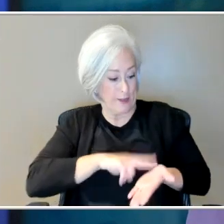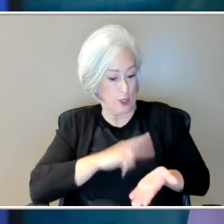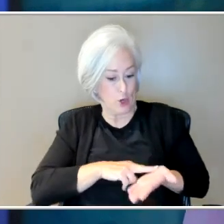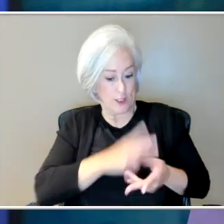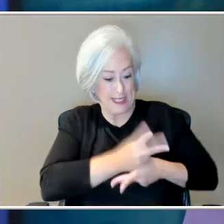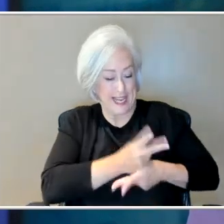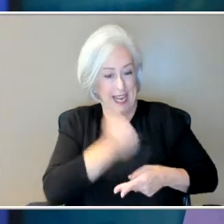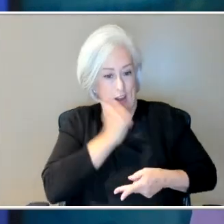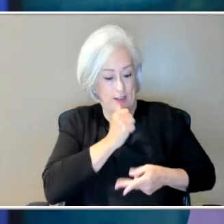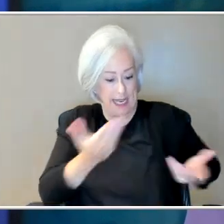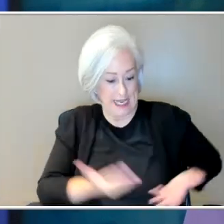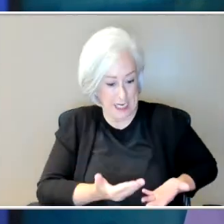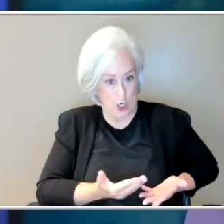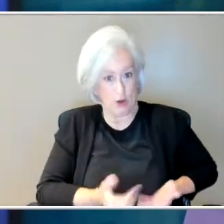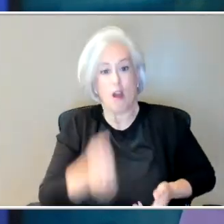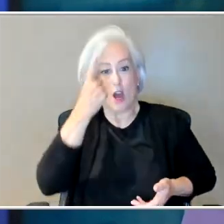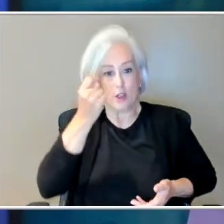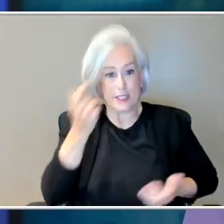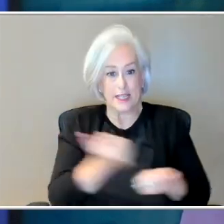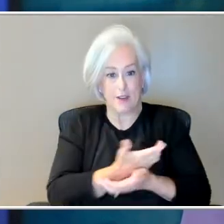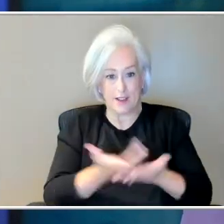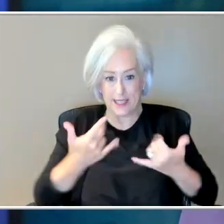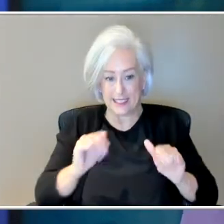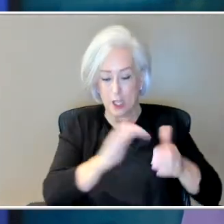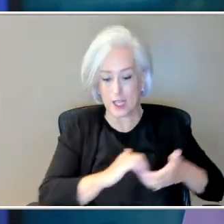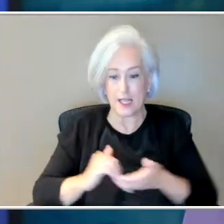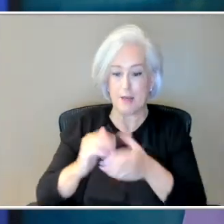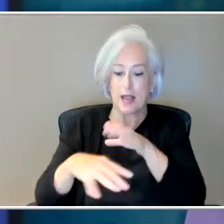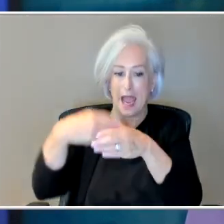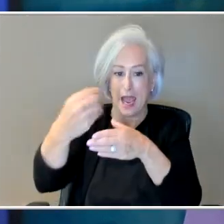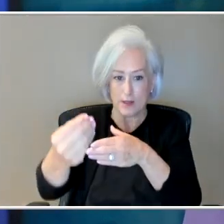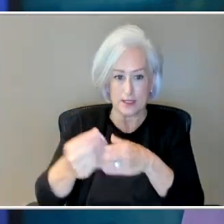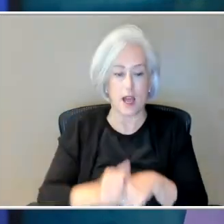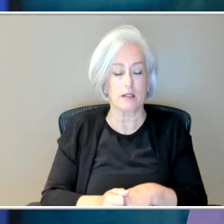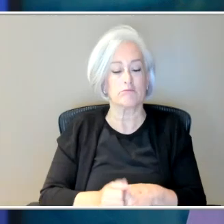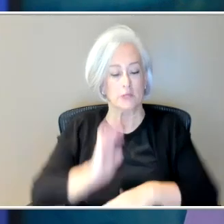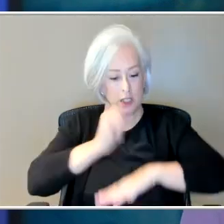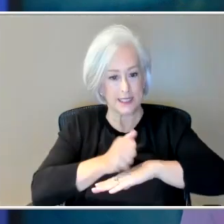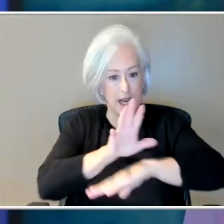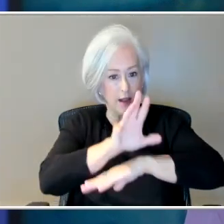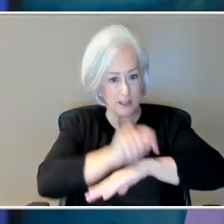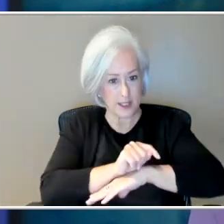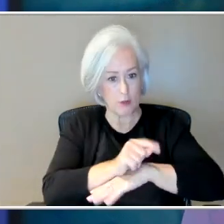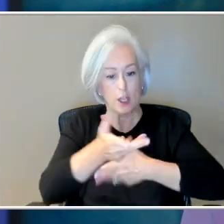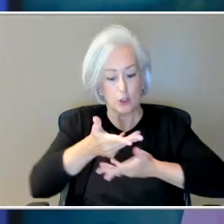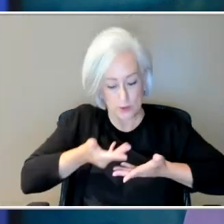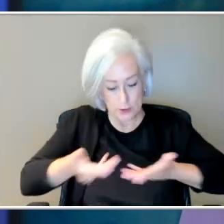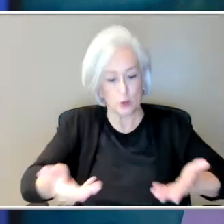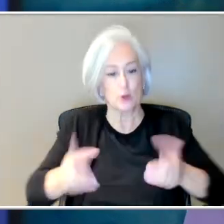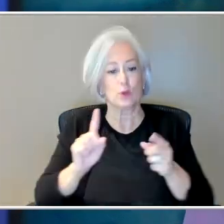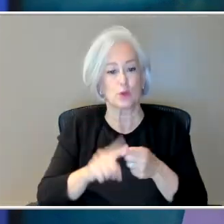that everything is still being collaborated and cared for. I get to meet them at consult so I can introduce them to their care team and help them understand how the process